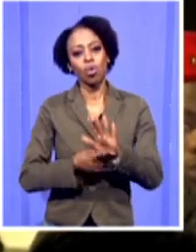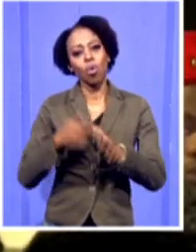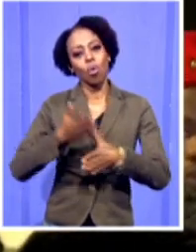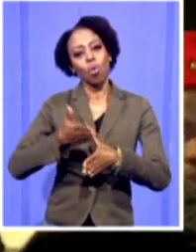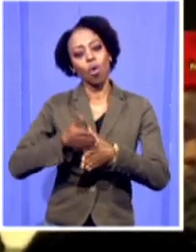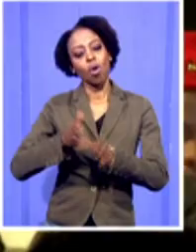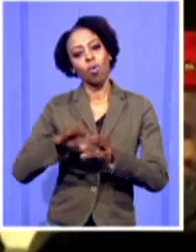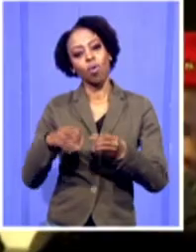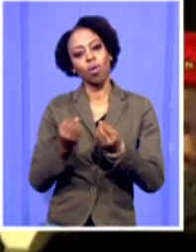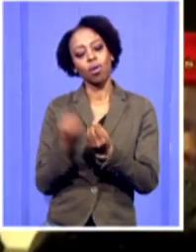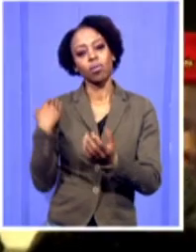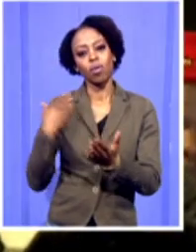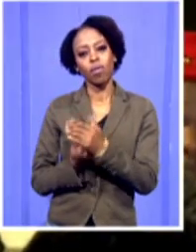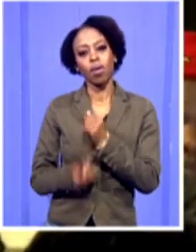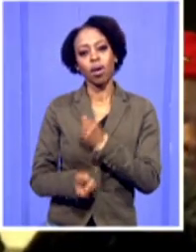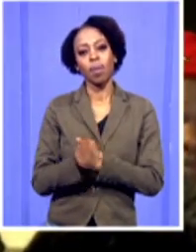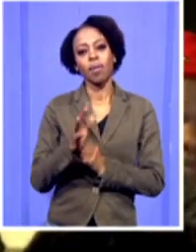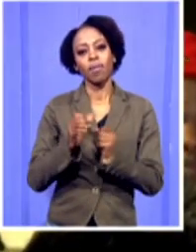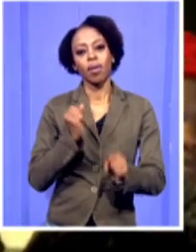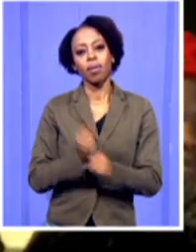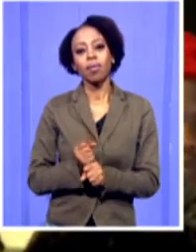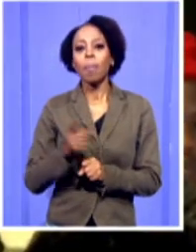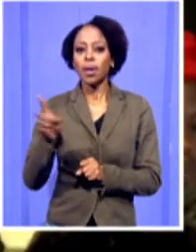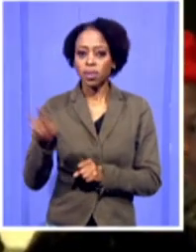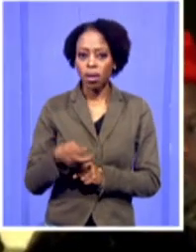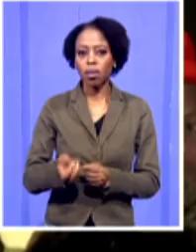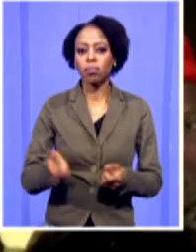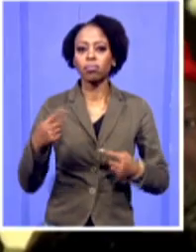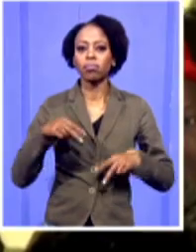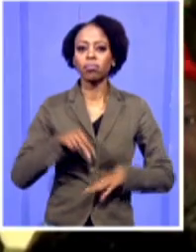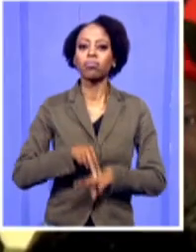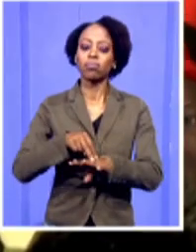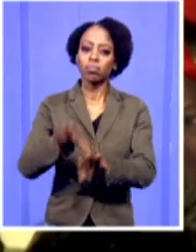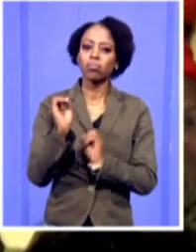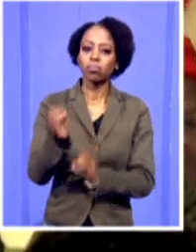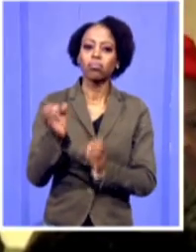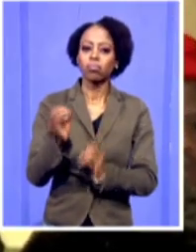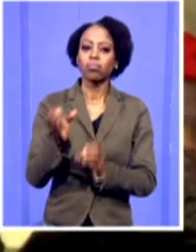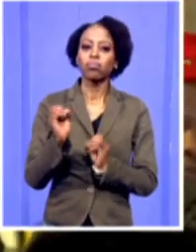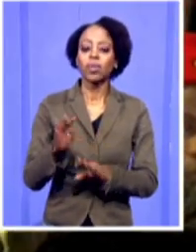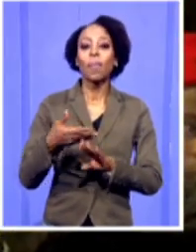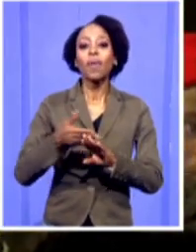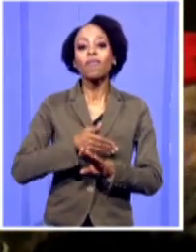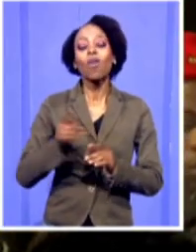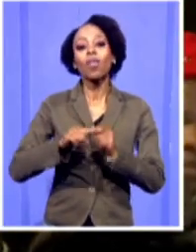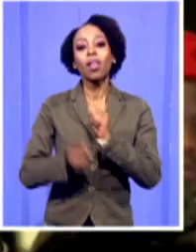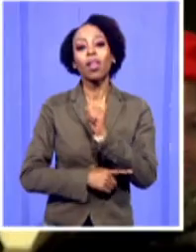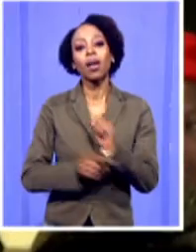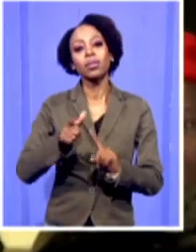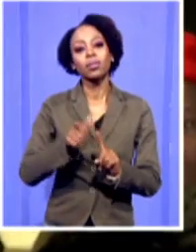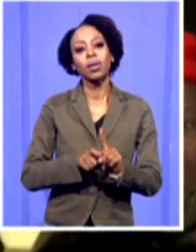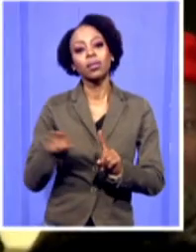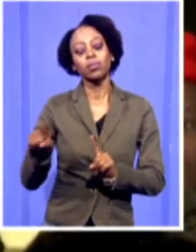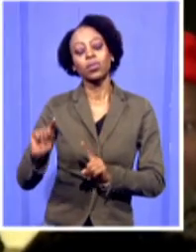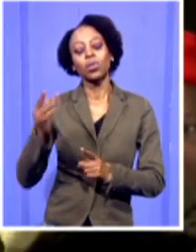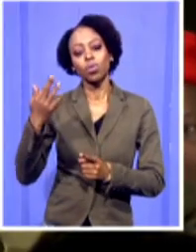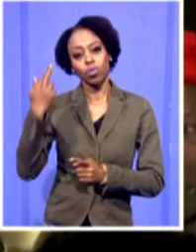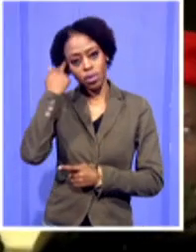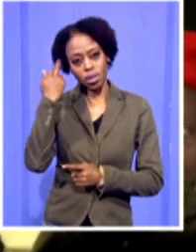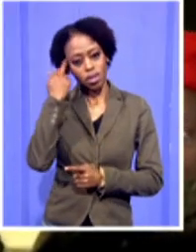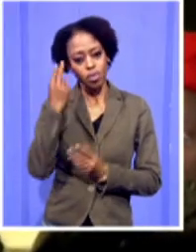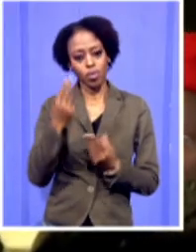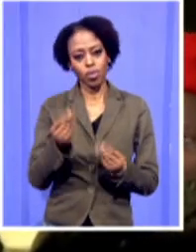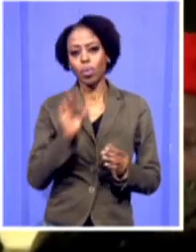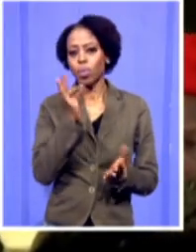party that it has been doing over the past 5 years must come before the key and main message of the party, which must set the tone for this Congress. That's our